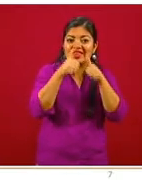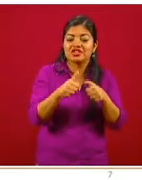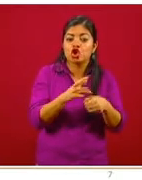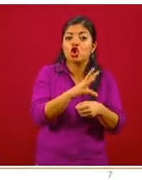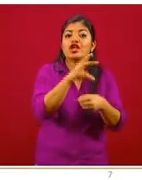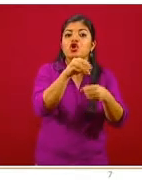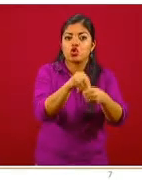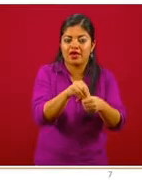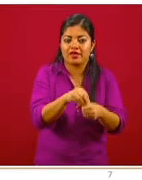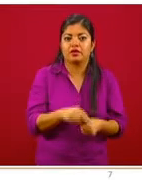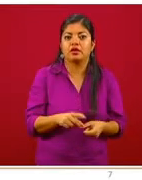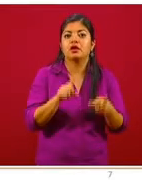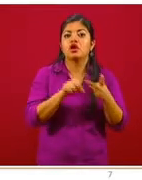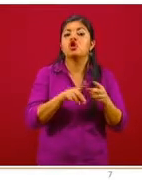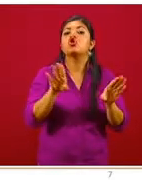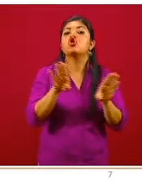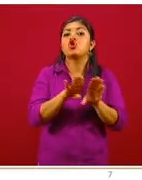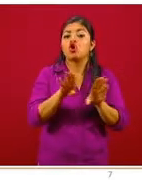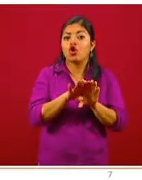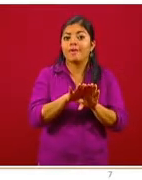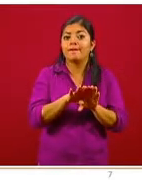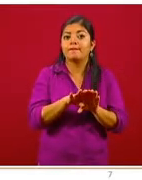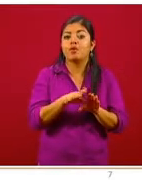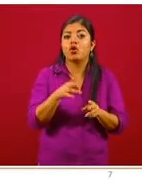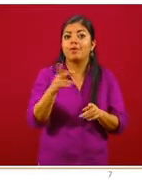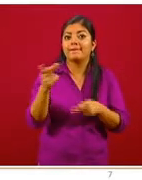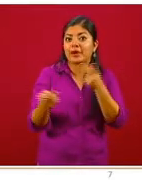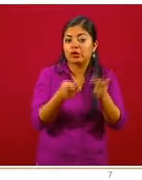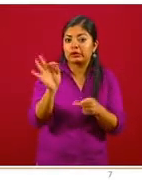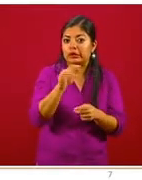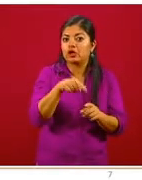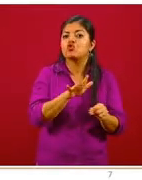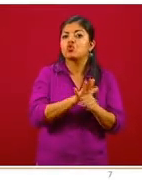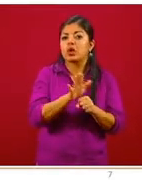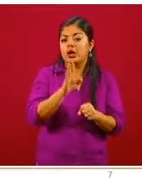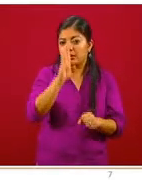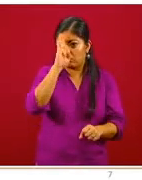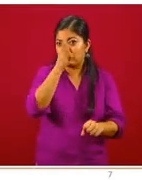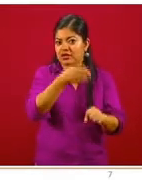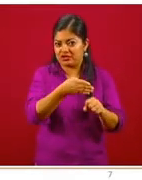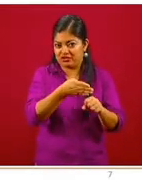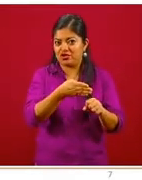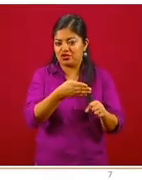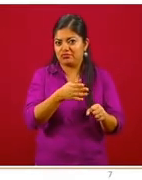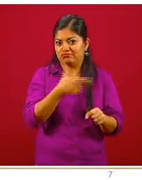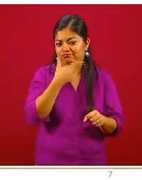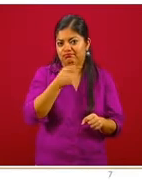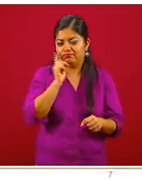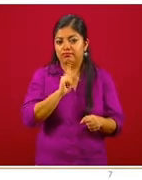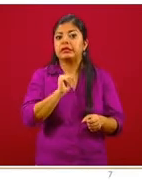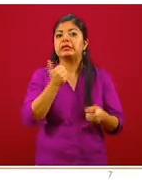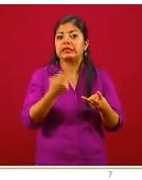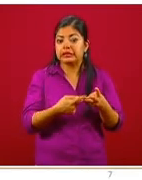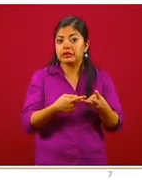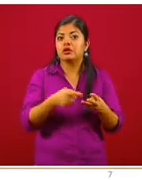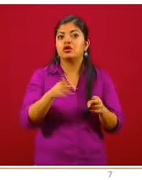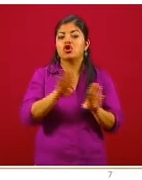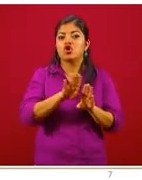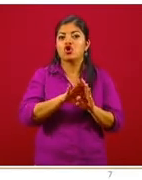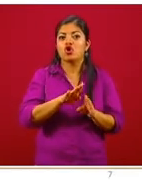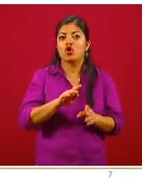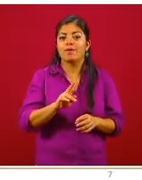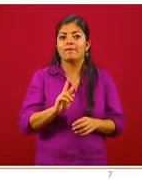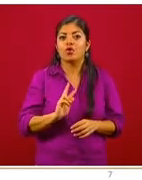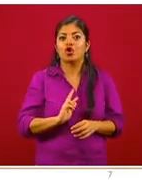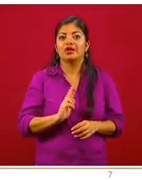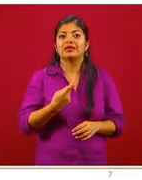So how can we provide inclusive care or orientation on gender identity or